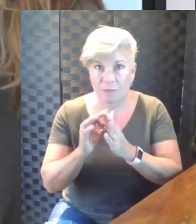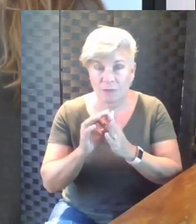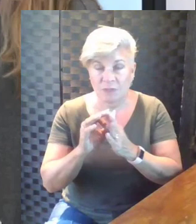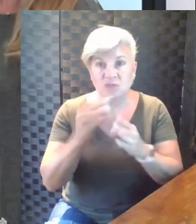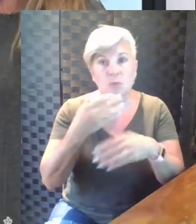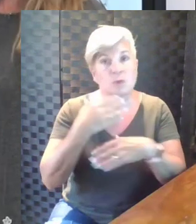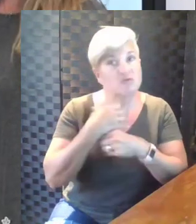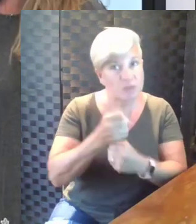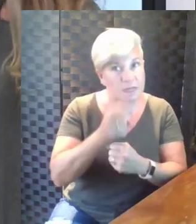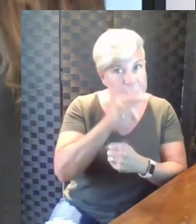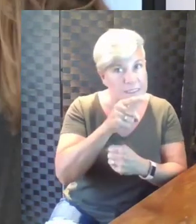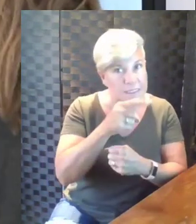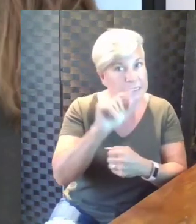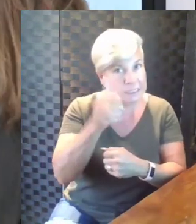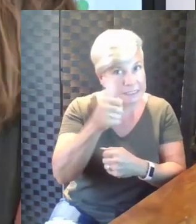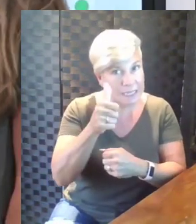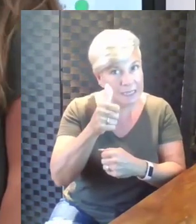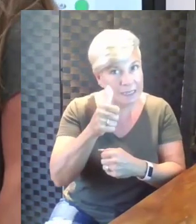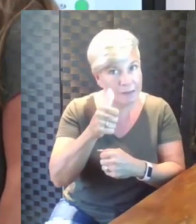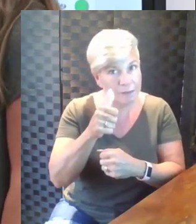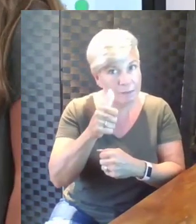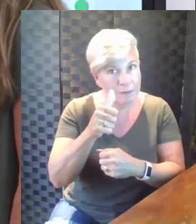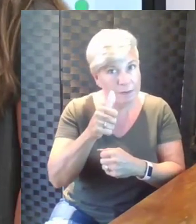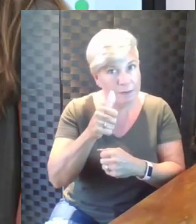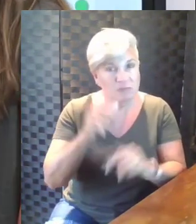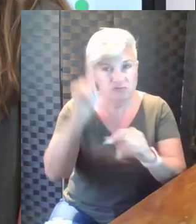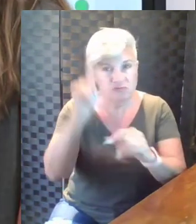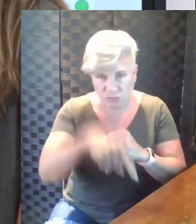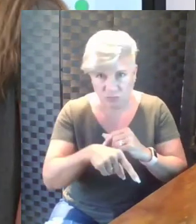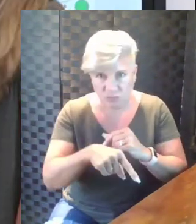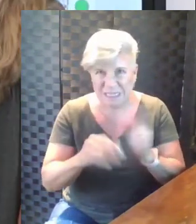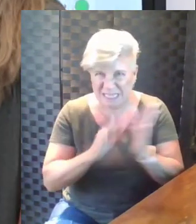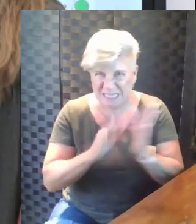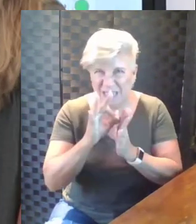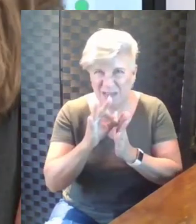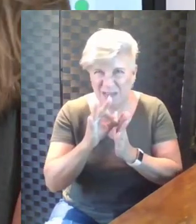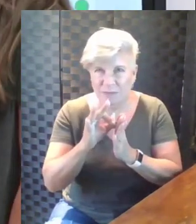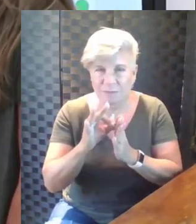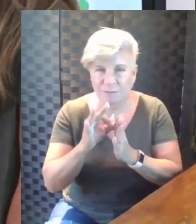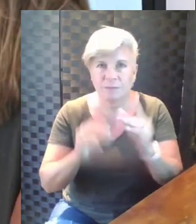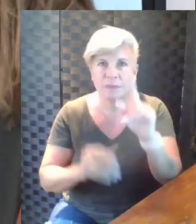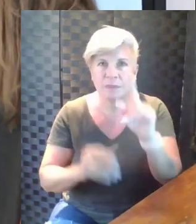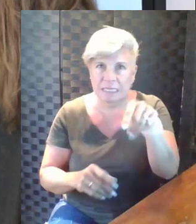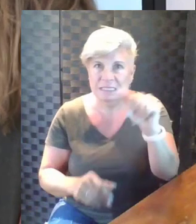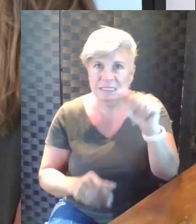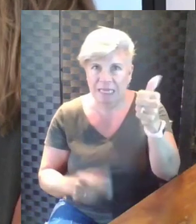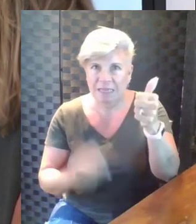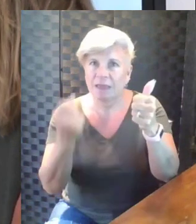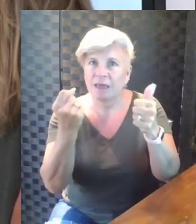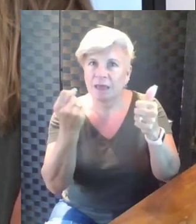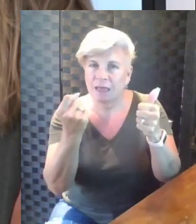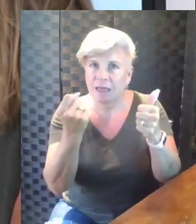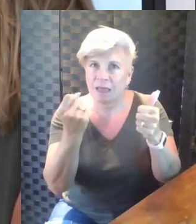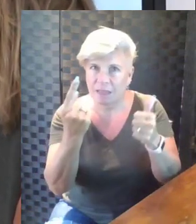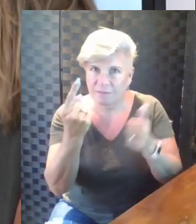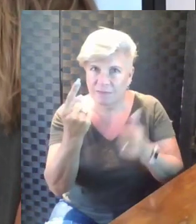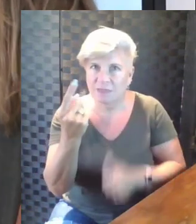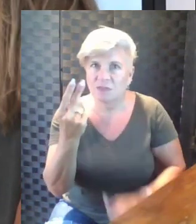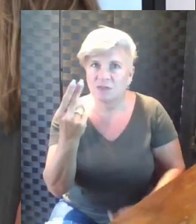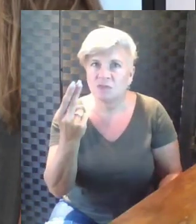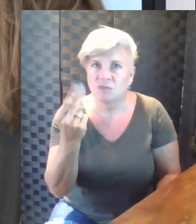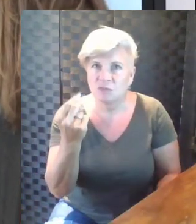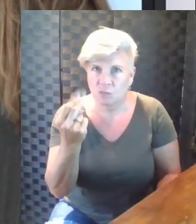going to trust that this is 10. And when I do that, I sometimes like to put a line through it so I know I've counted it. So that makes 10. This would be